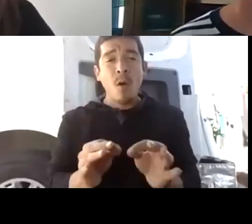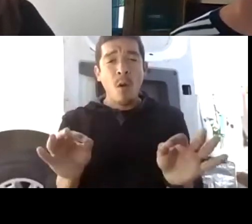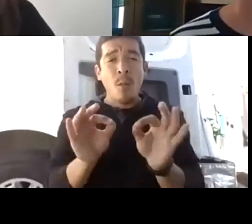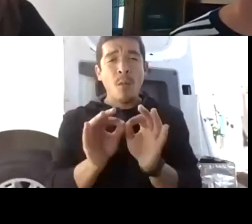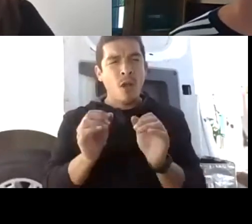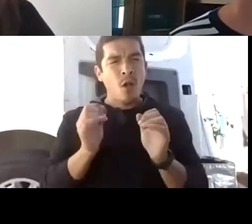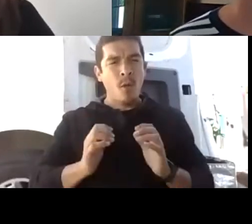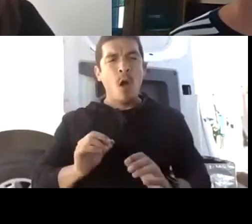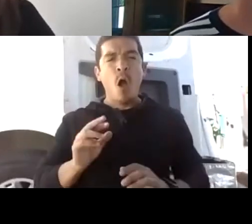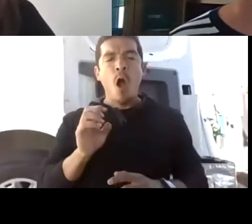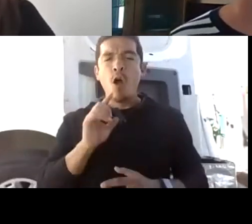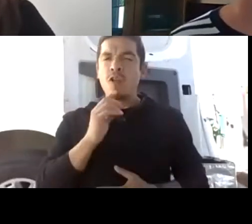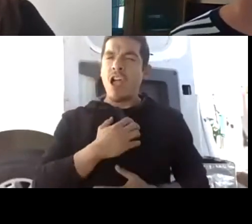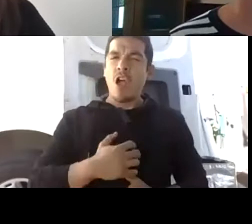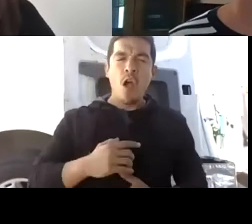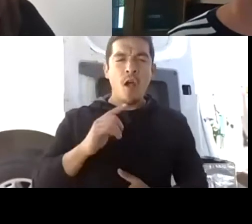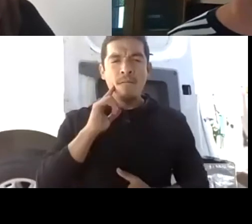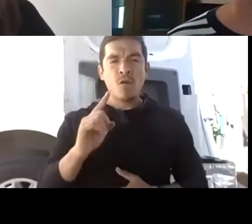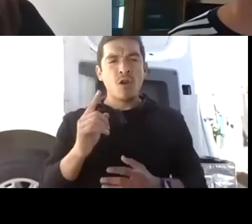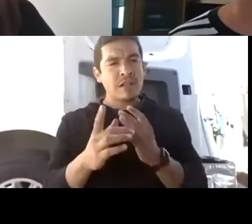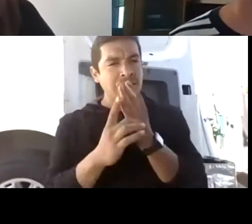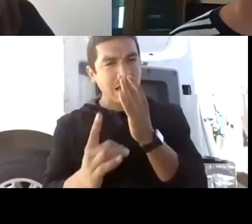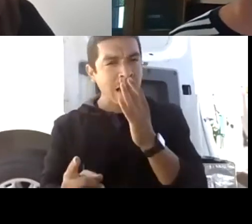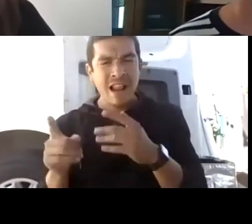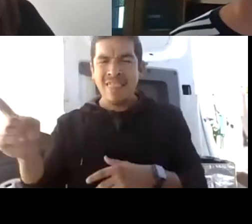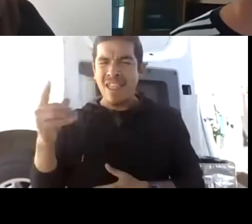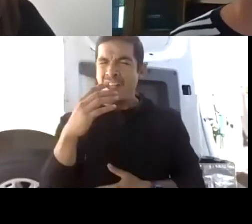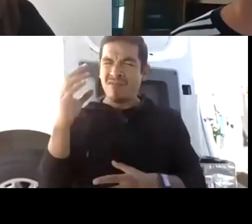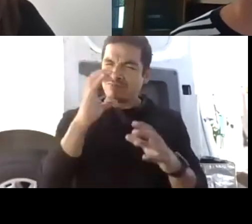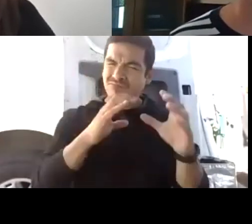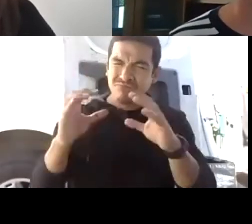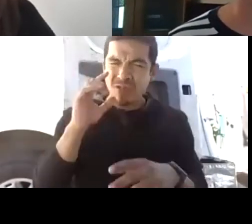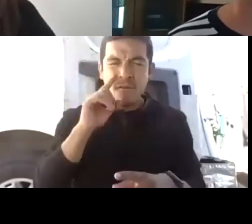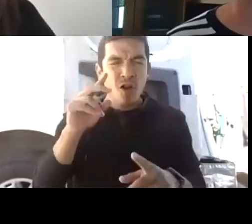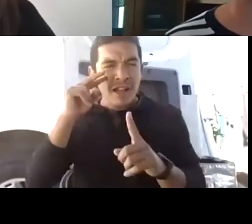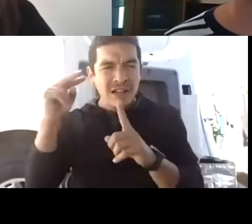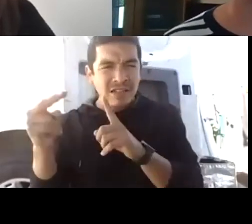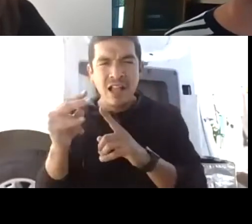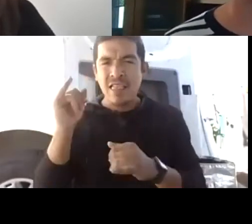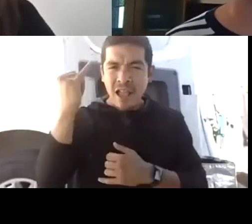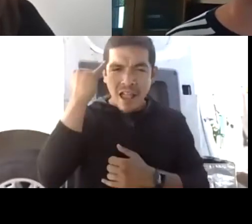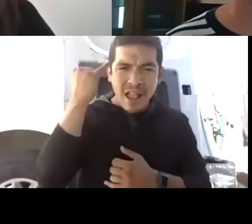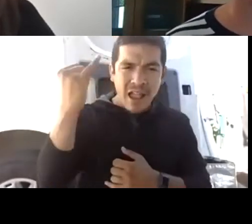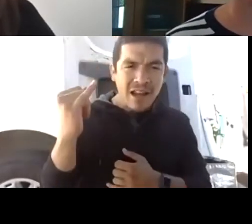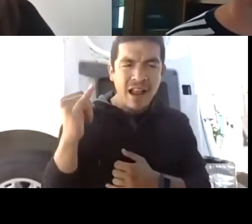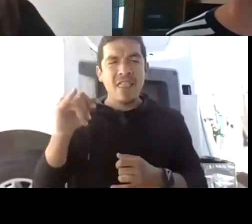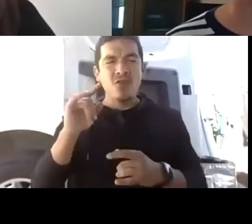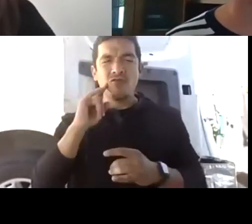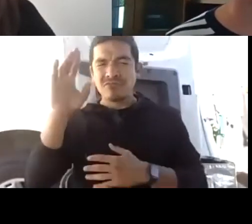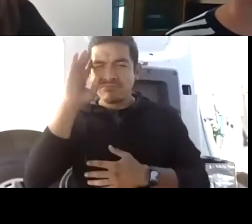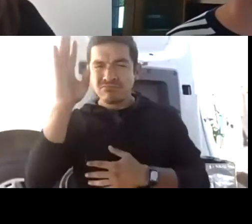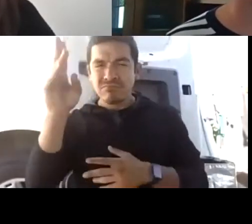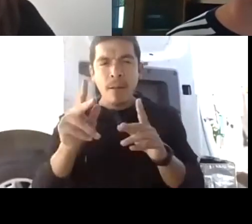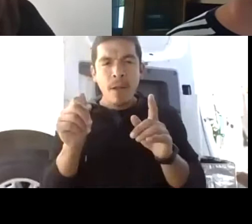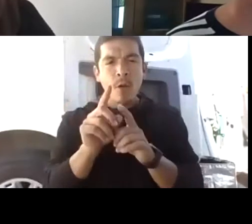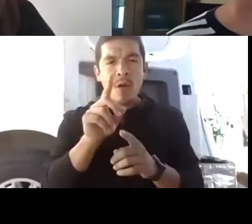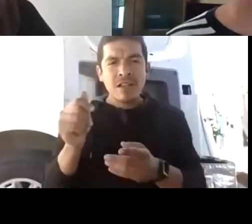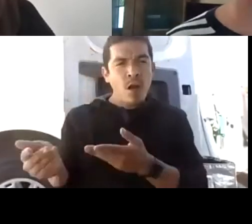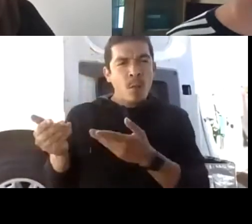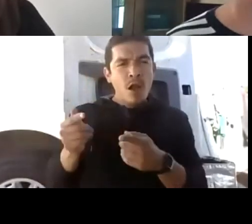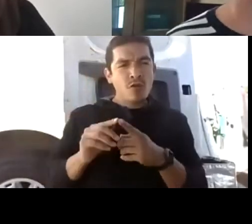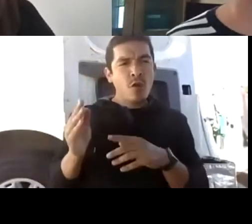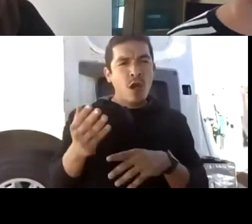are hungry for talent. They are hungry for the insights, the ideas, and the imagination that people with disabilities bring to